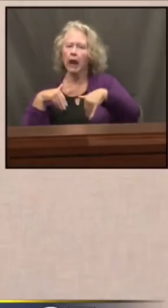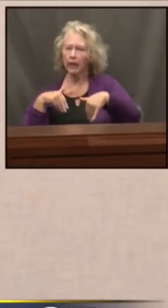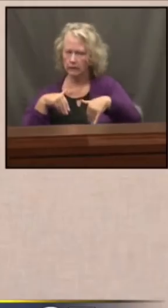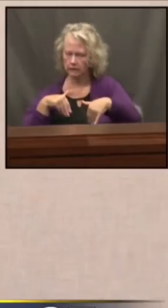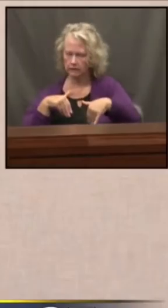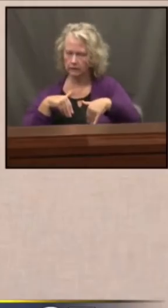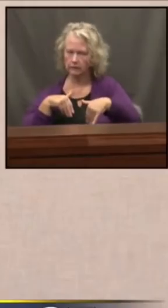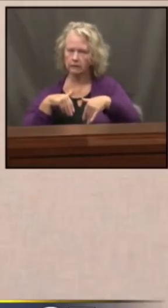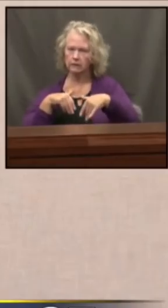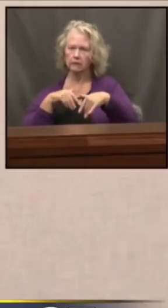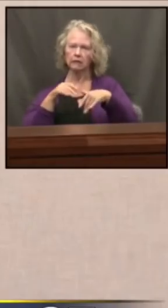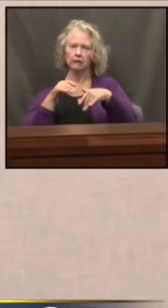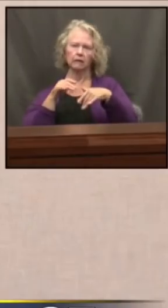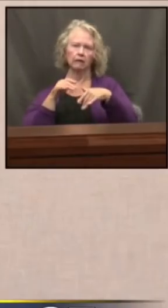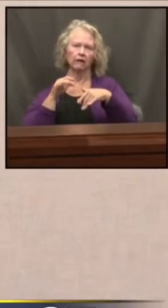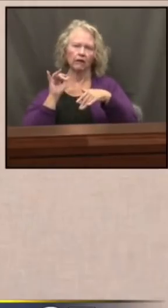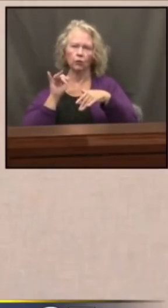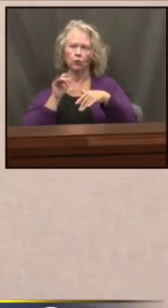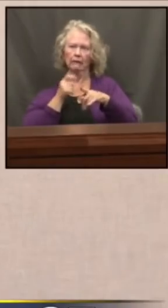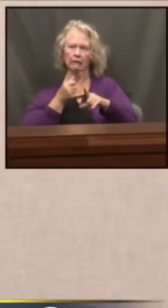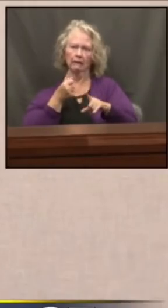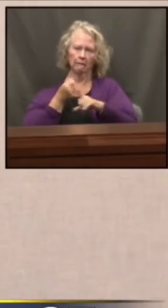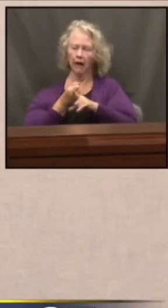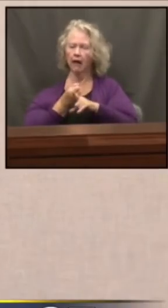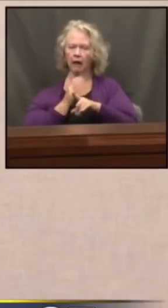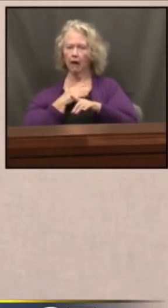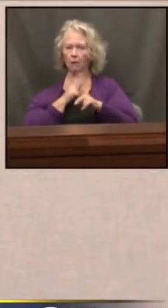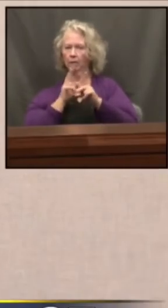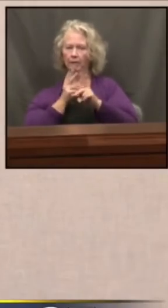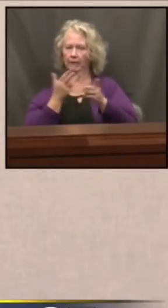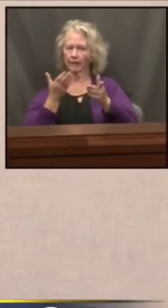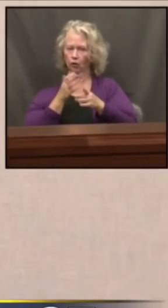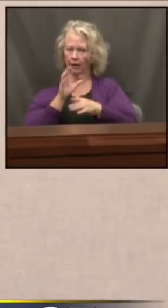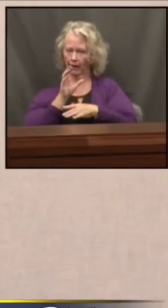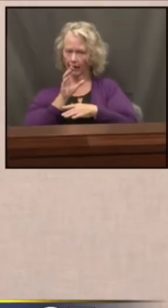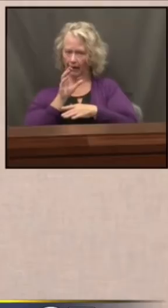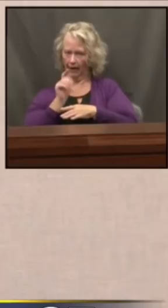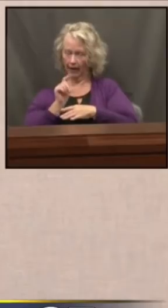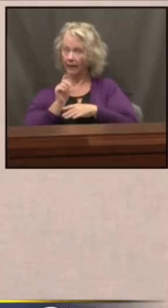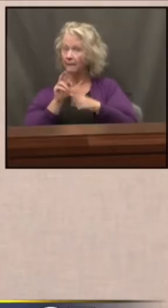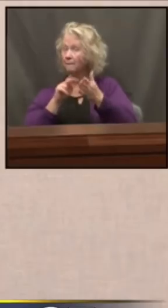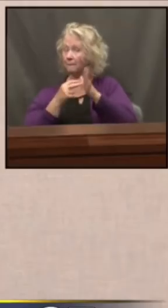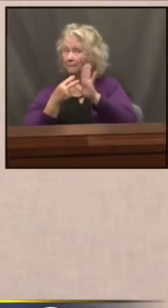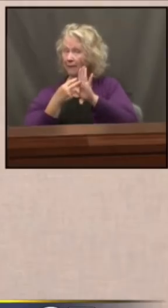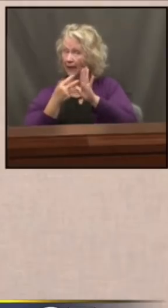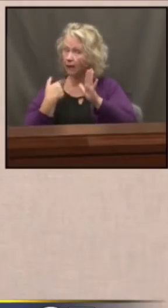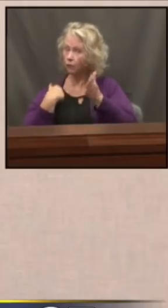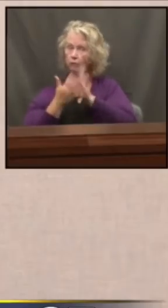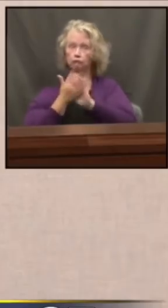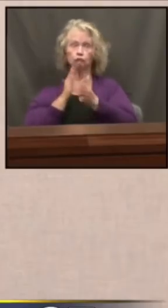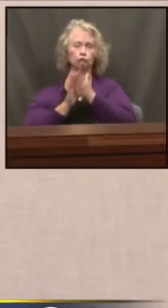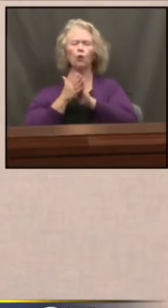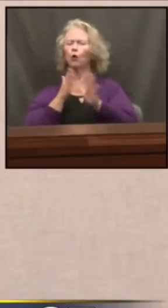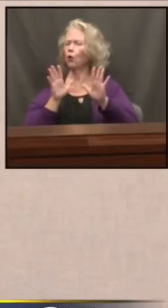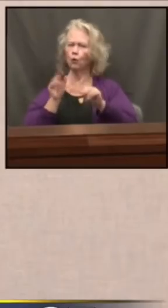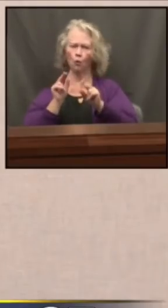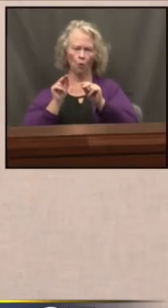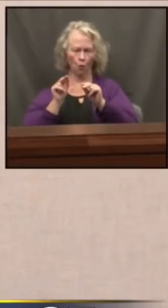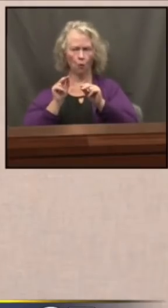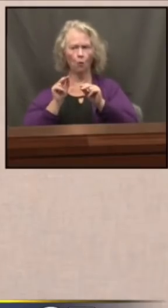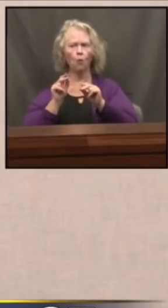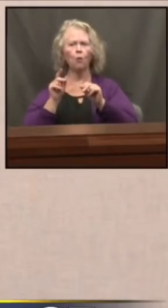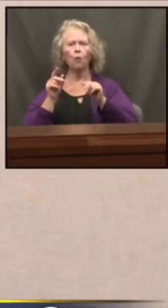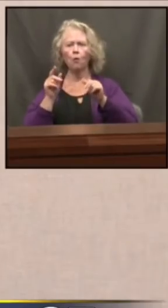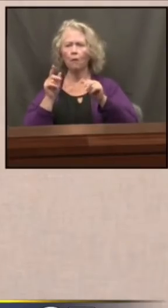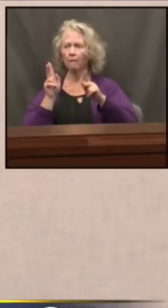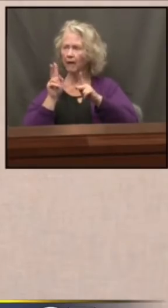of such a large scale that it would impact the citizens of Connecticut. That does not mean to say that if communities around our country or